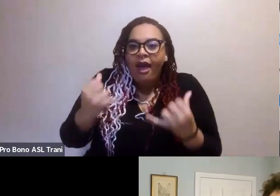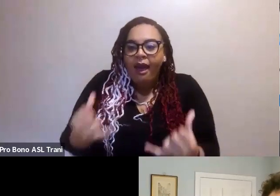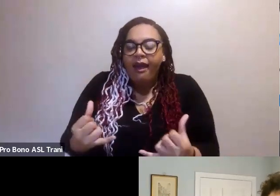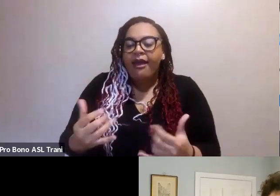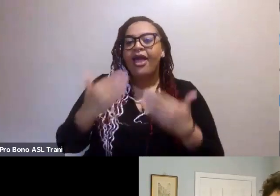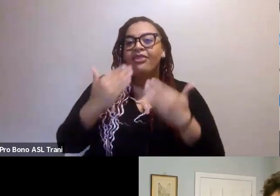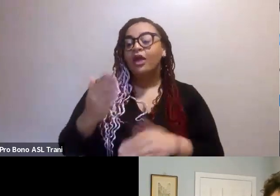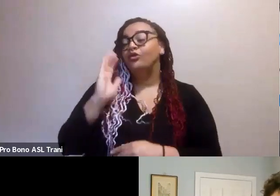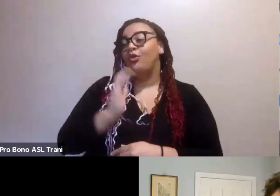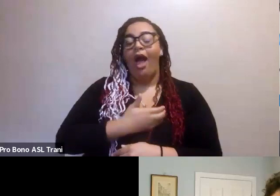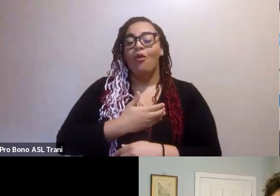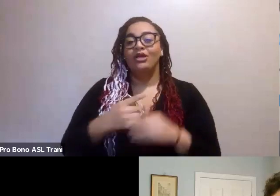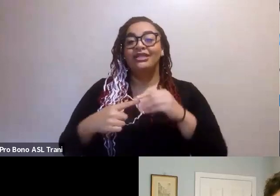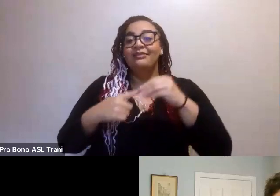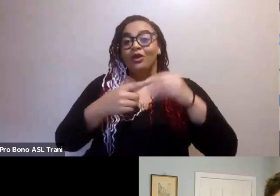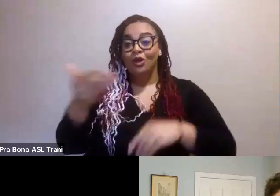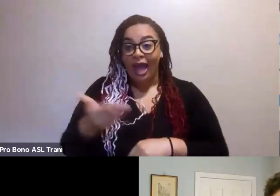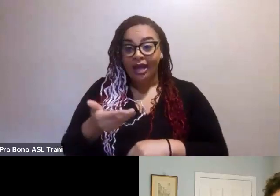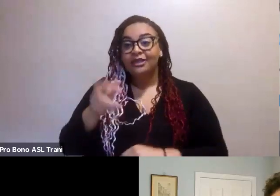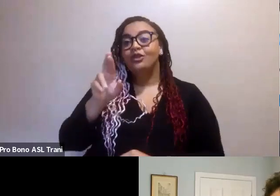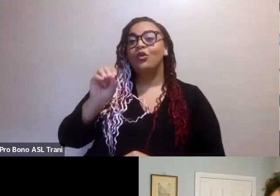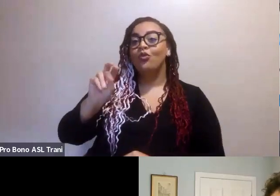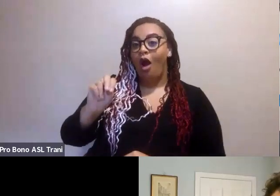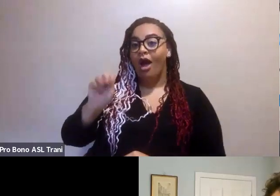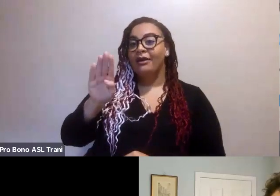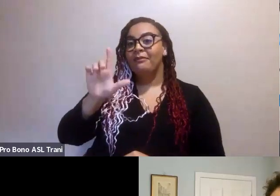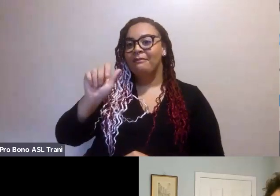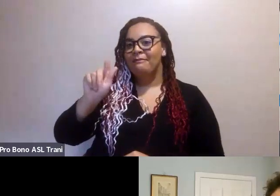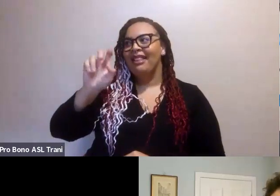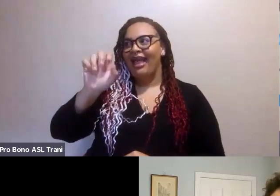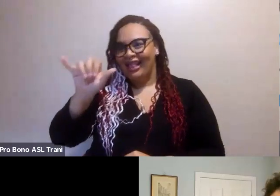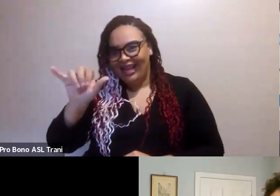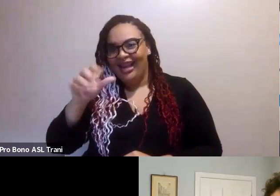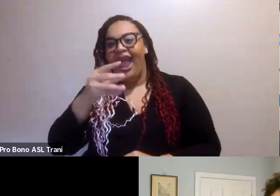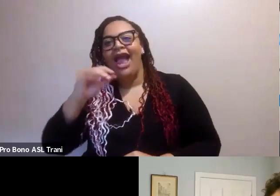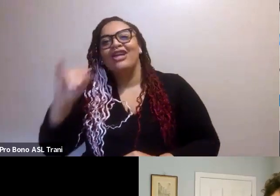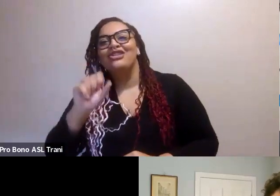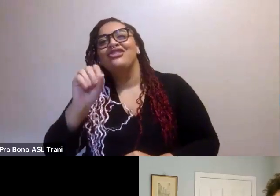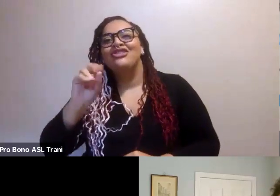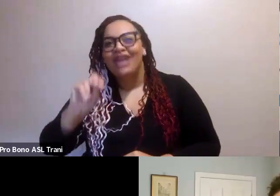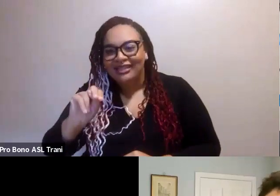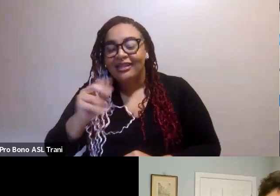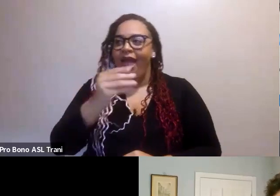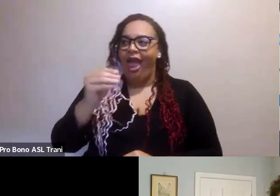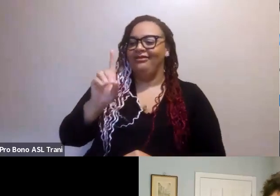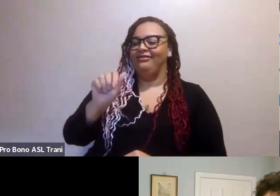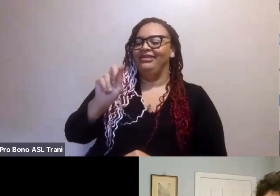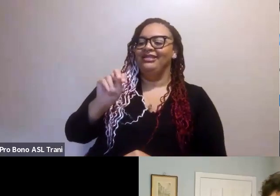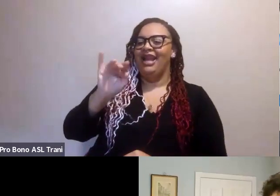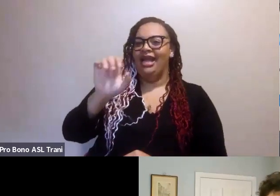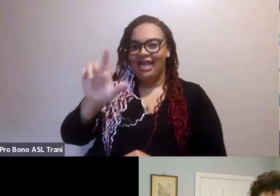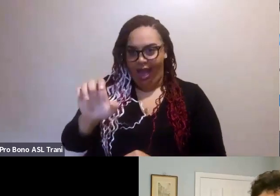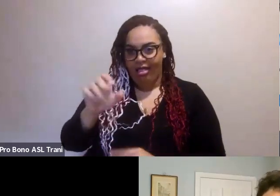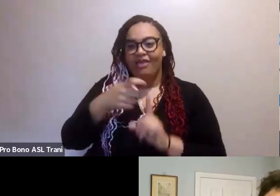special guests, Ron Blakely and Jason, and Danielle G from Fashionably